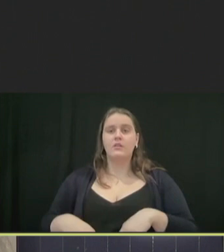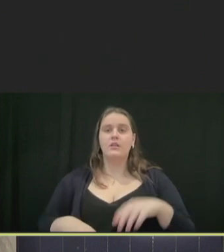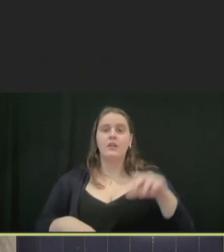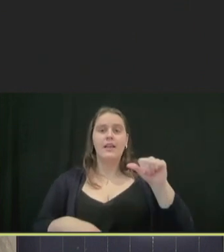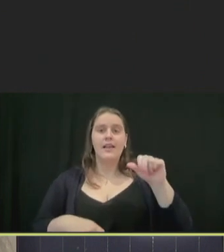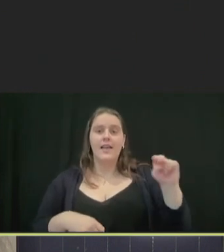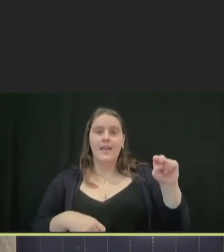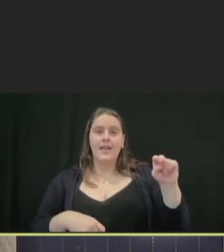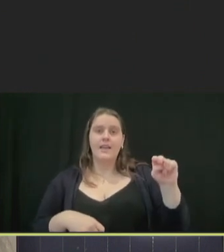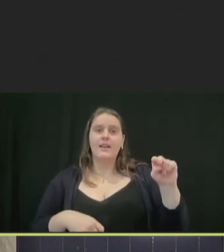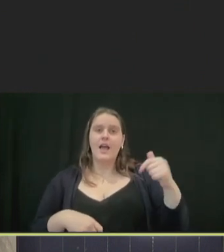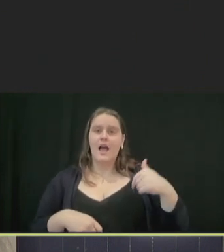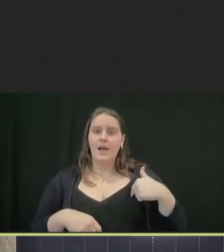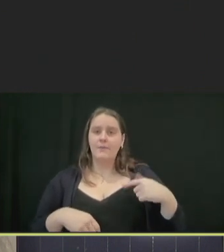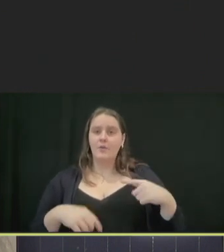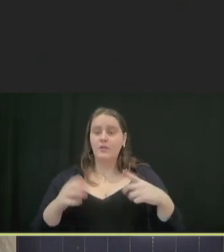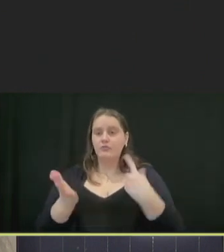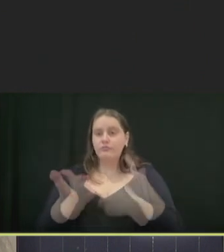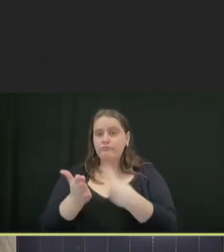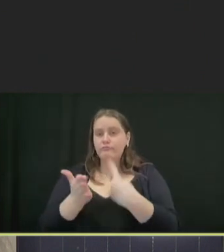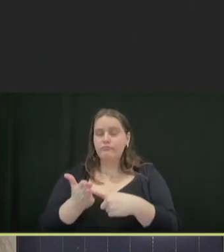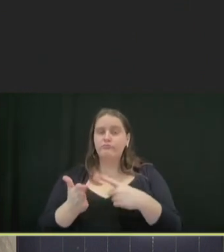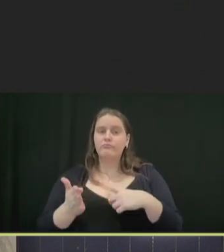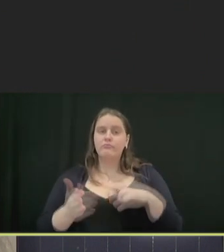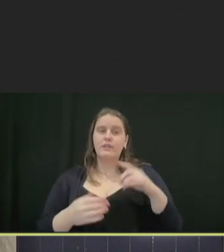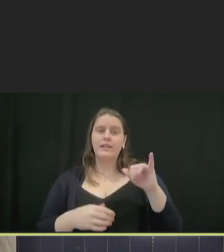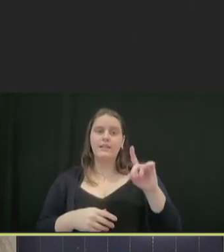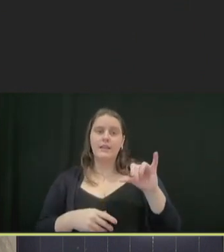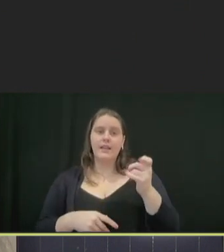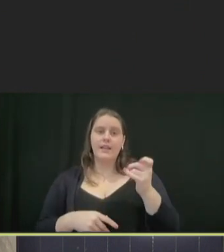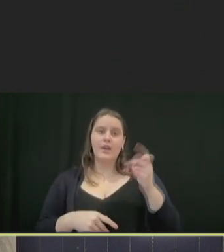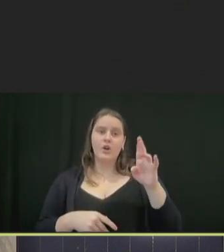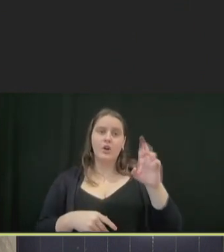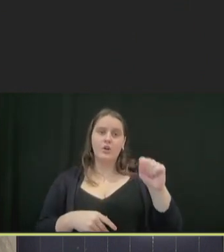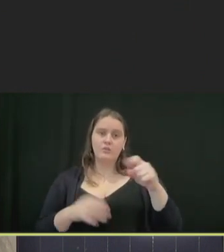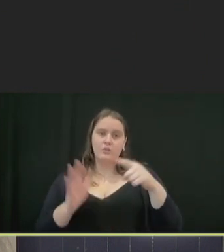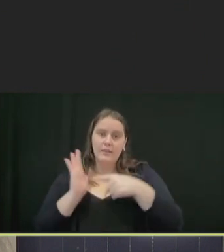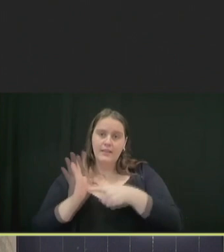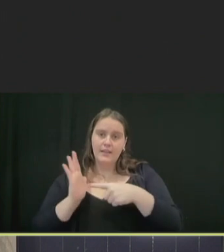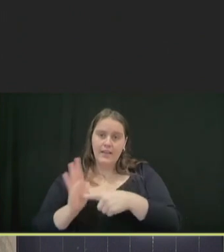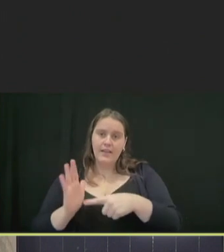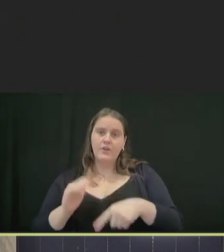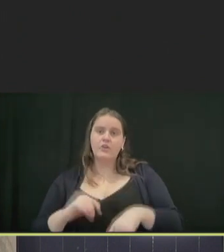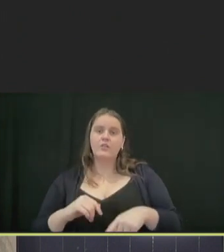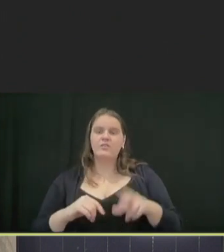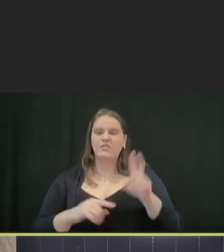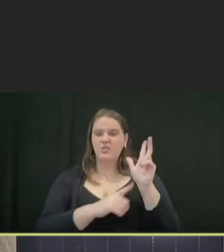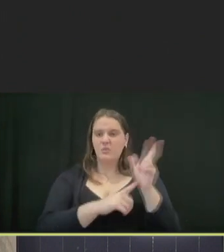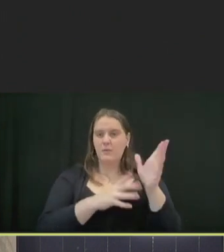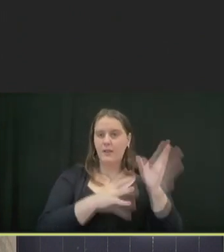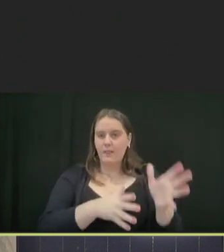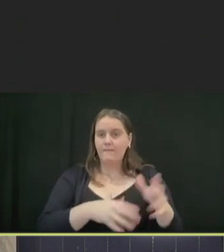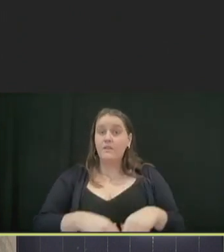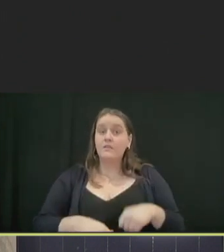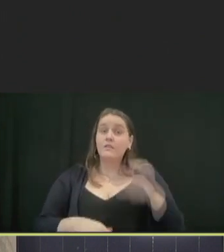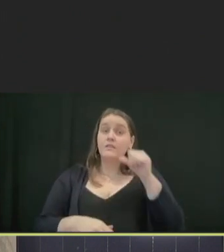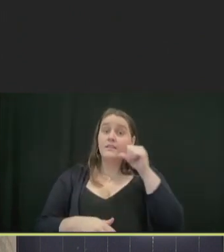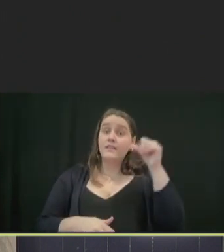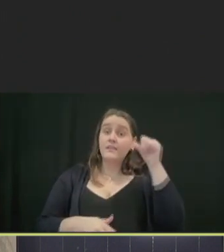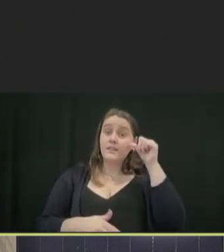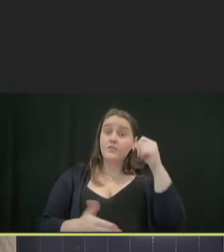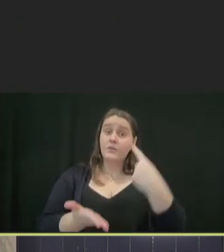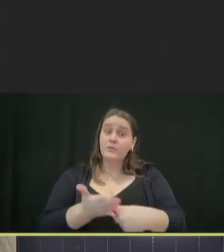look at indicators. And like I said yesterday, there are 5